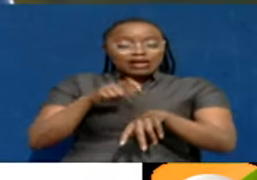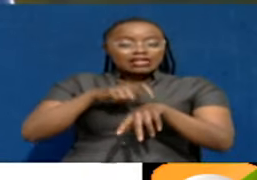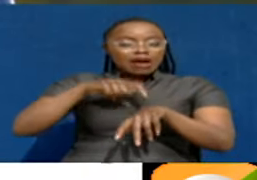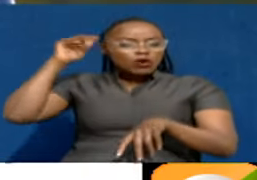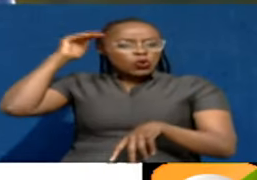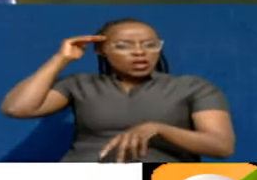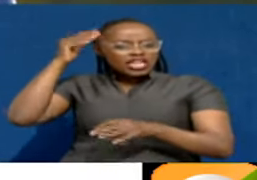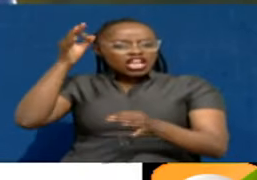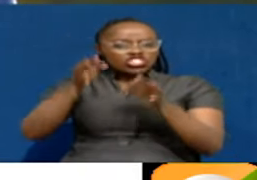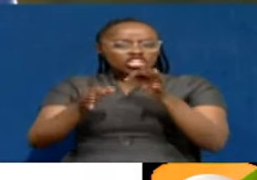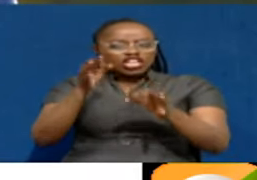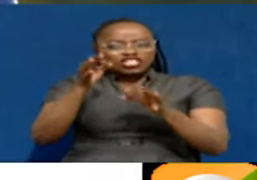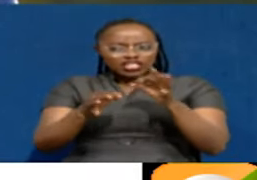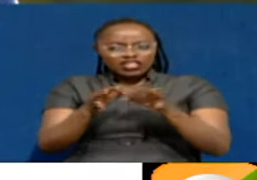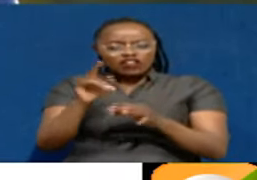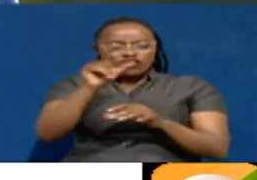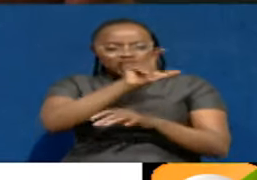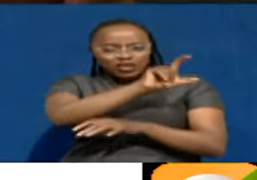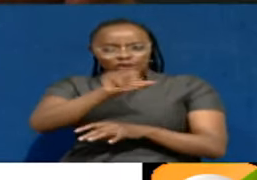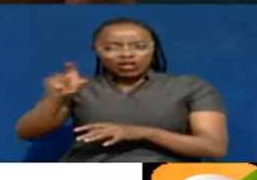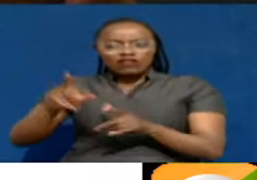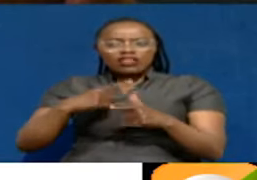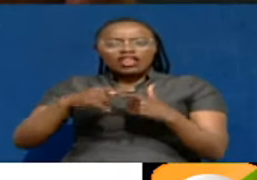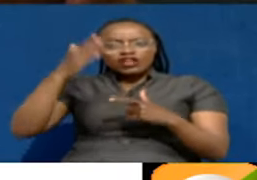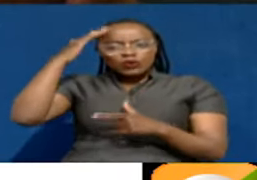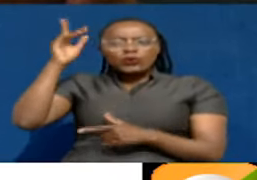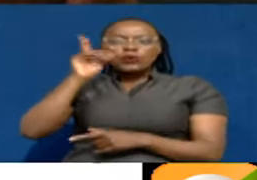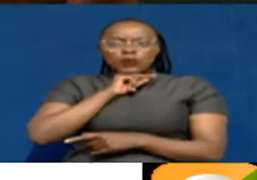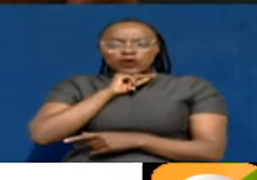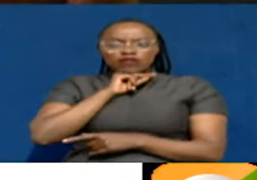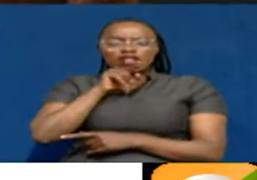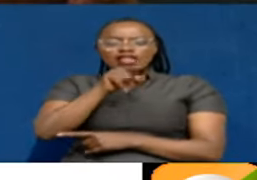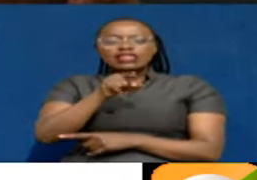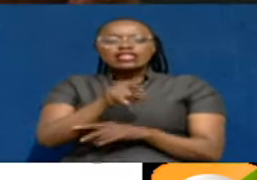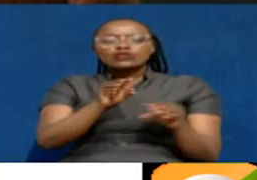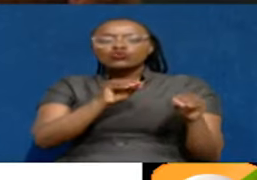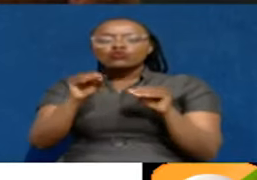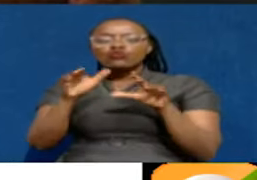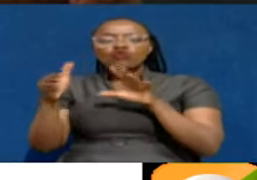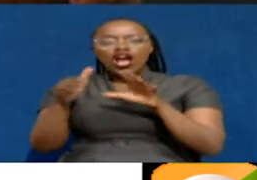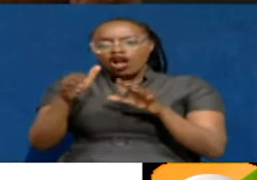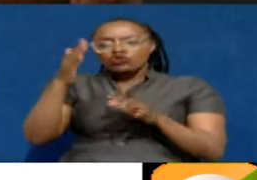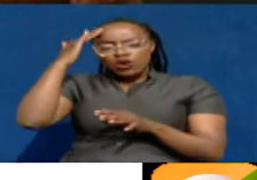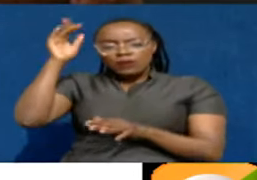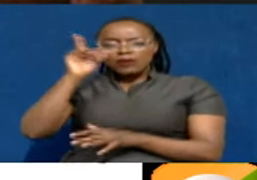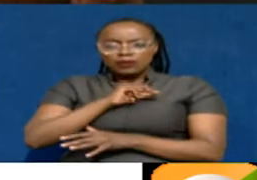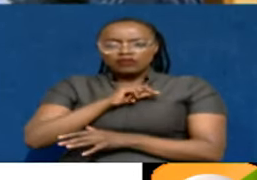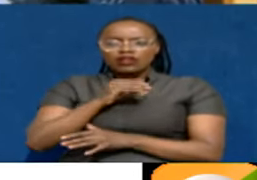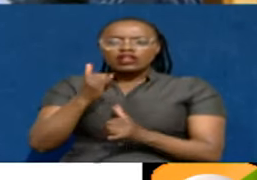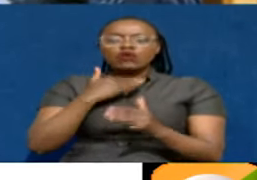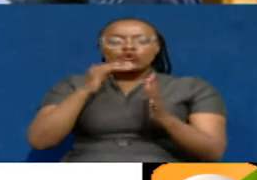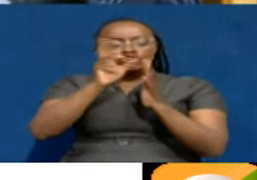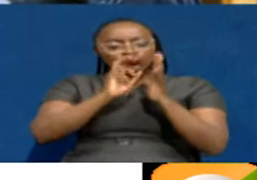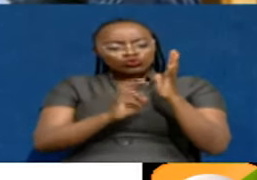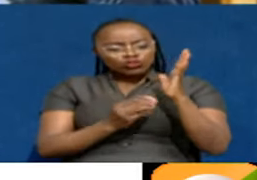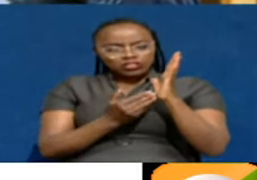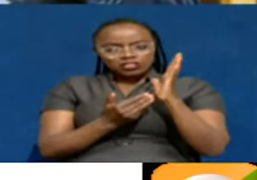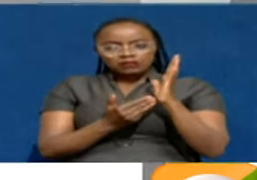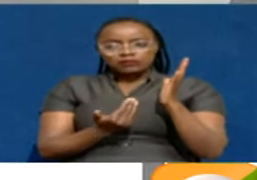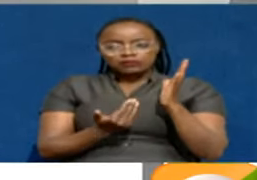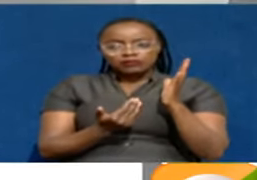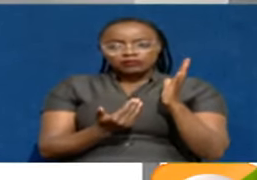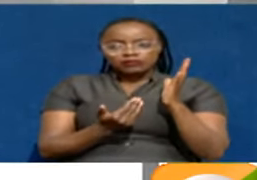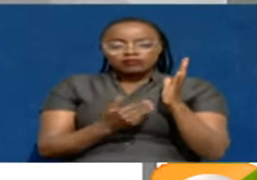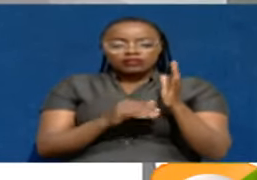you hear the judge's first lines, you know how this is going to go. I want to read